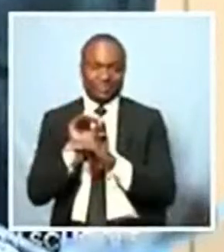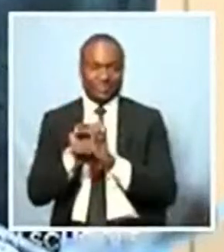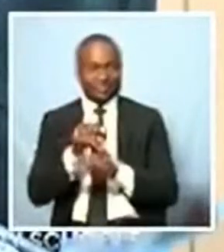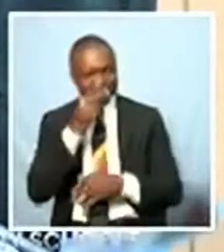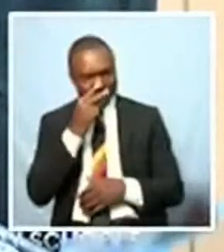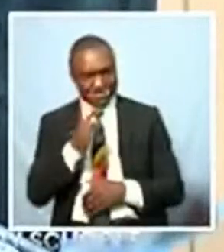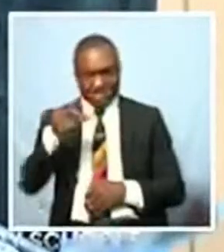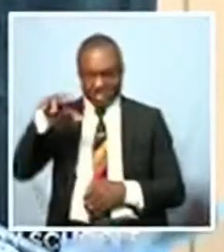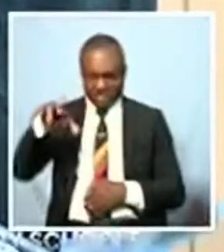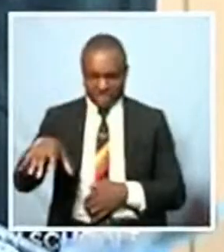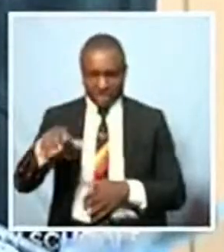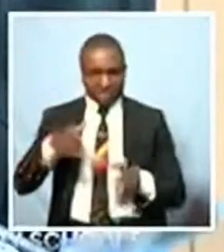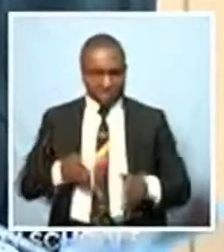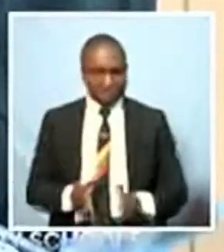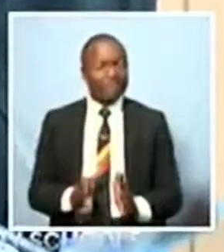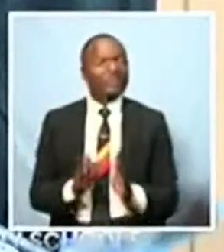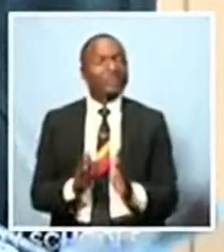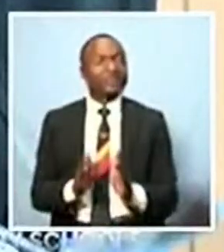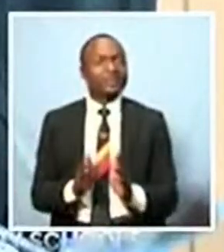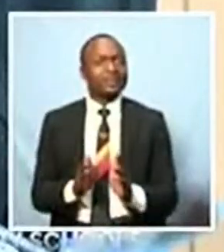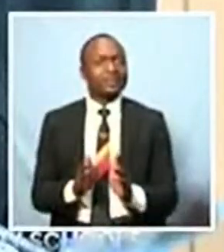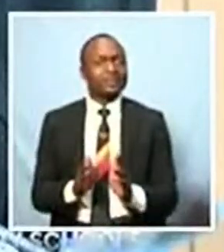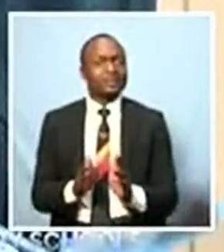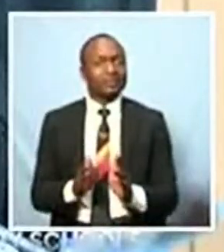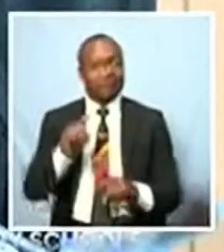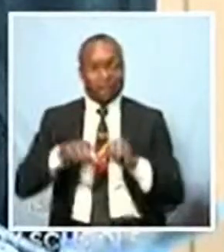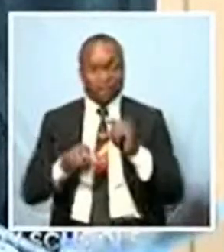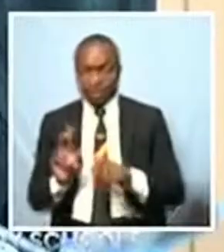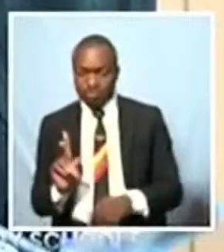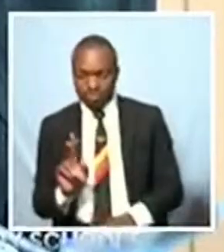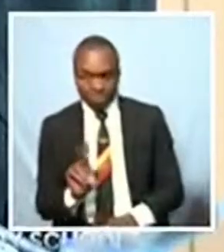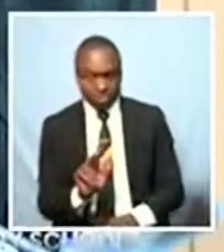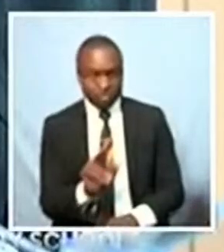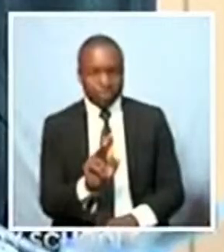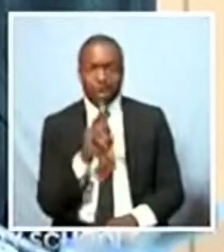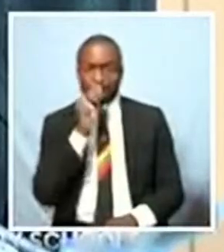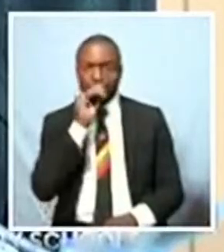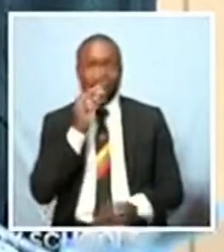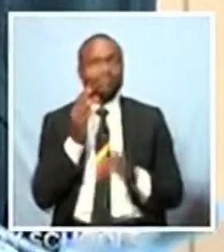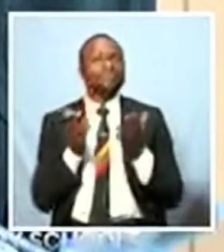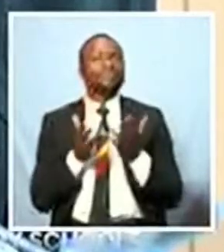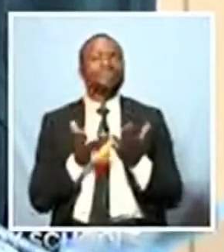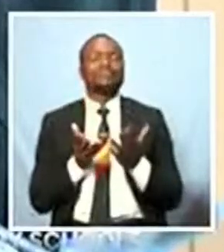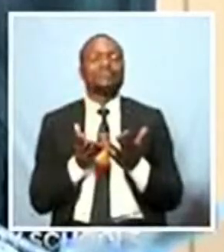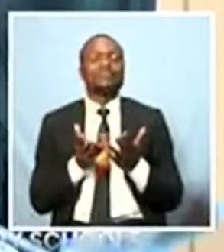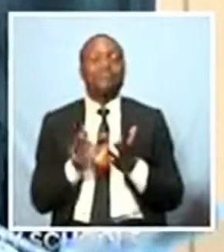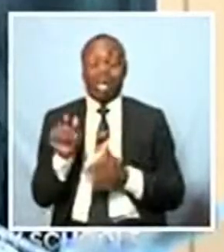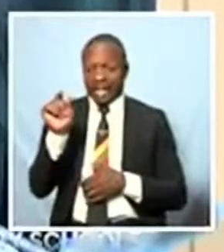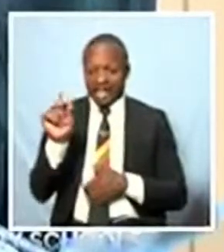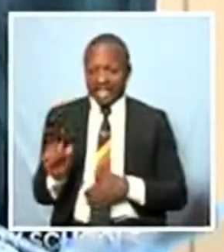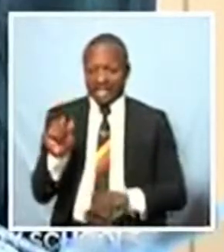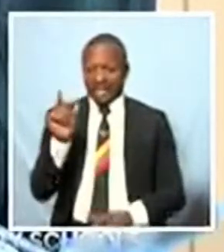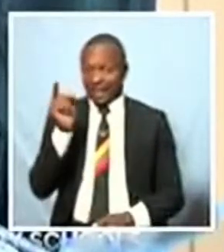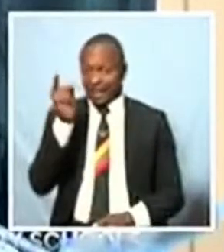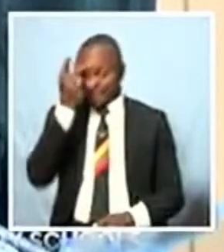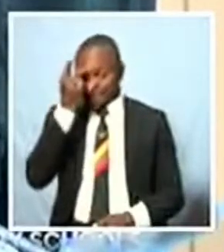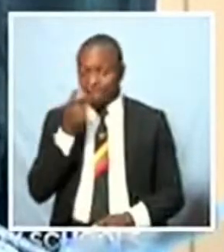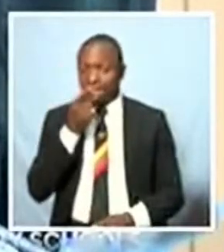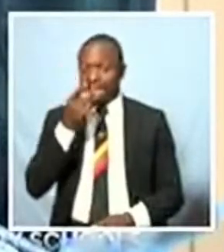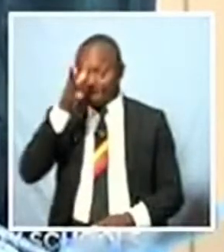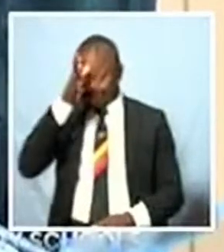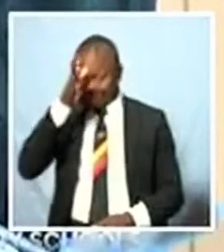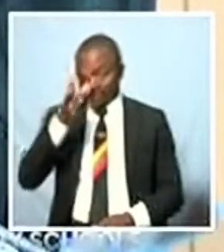see, when a child is born, they can't walk, they can't talk. Yeah, and each parents, the mother,